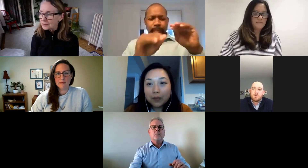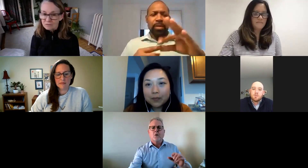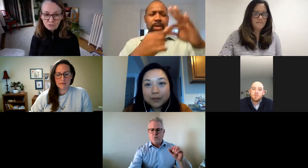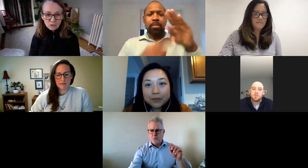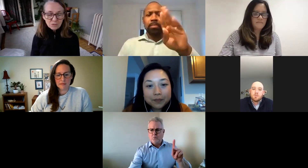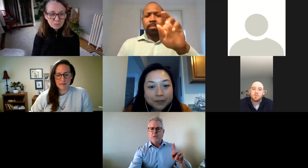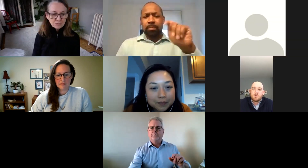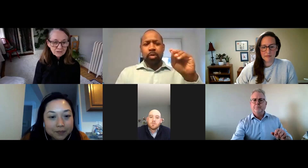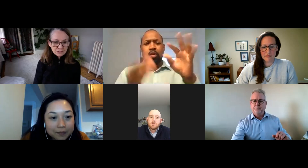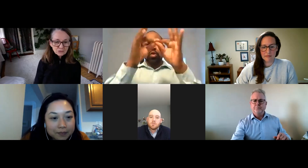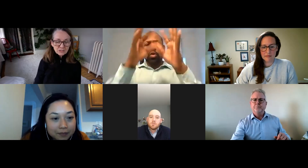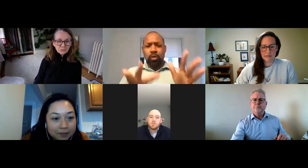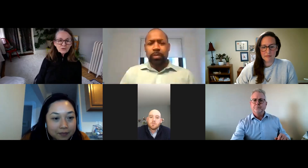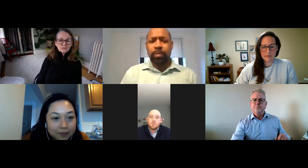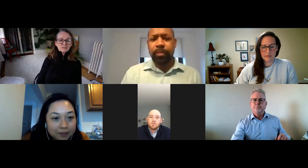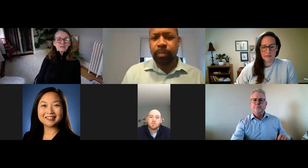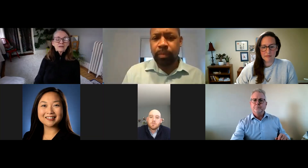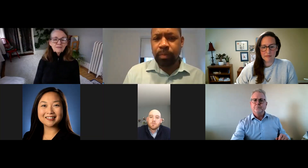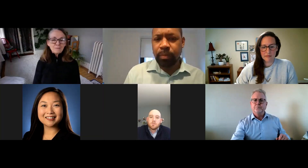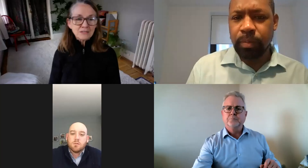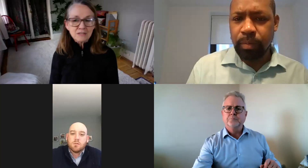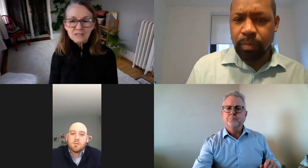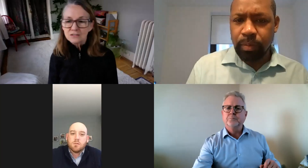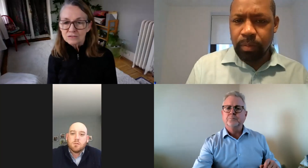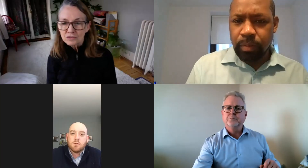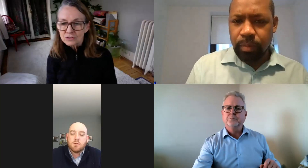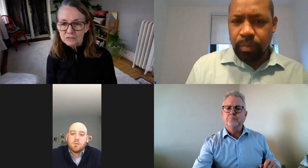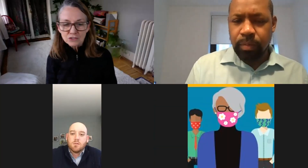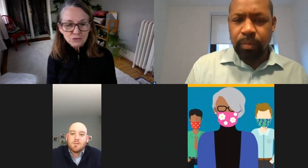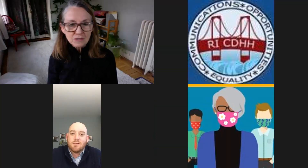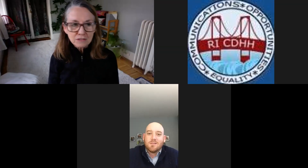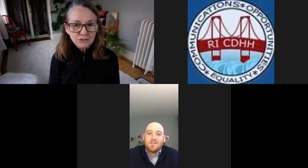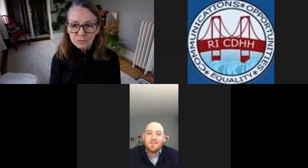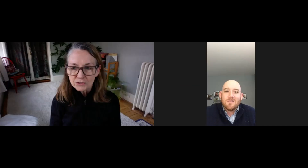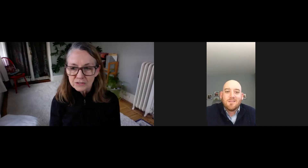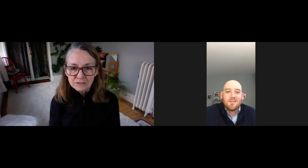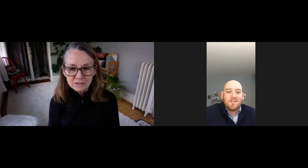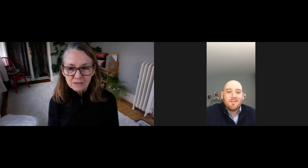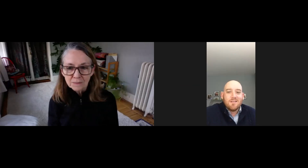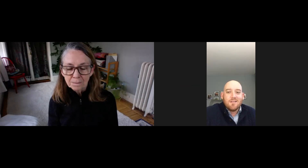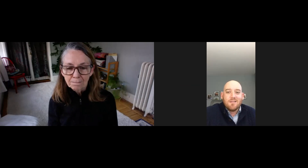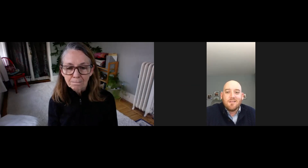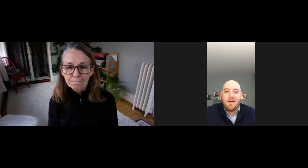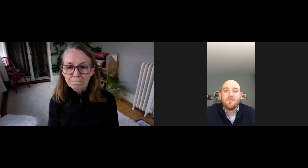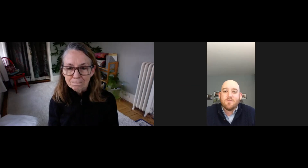that we only have 4 people on screen at once, that makes it easier for those of us using the interpreter to